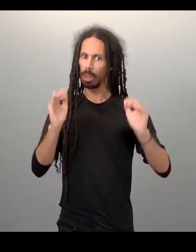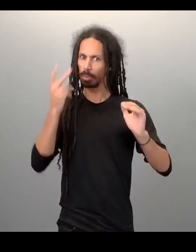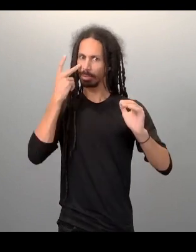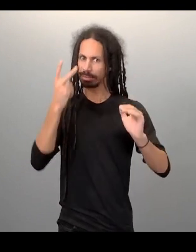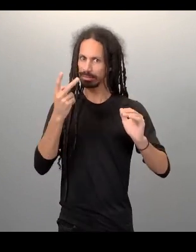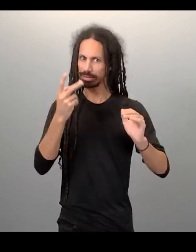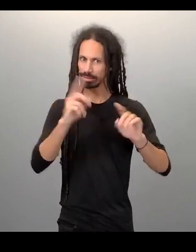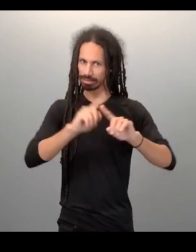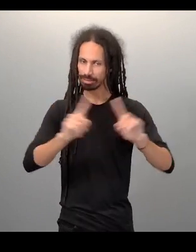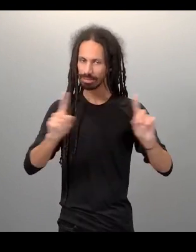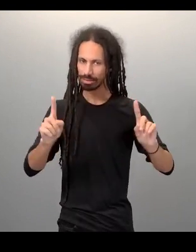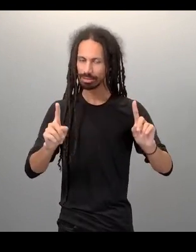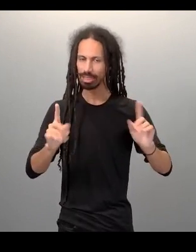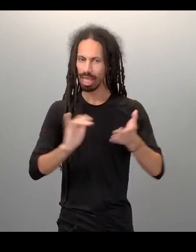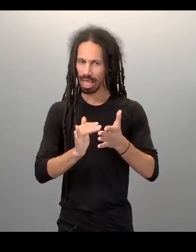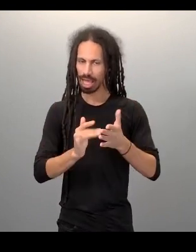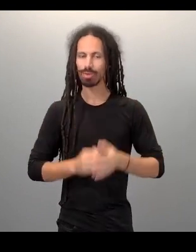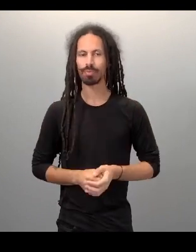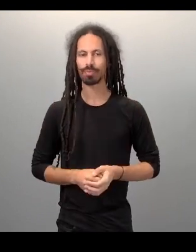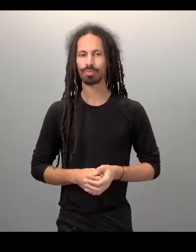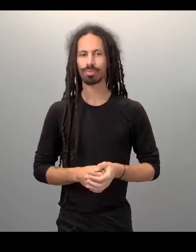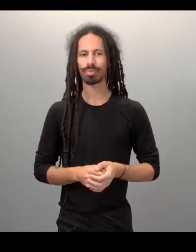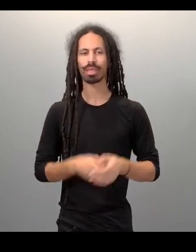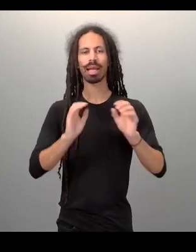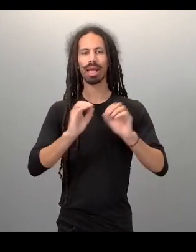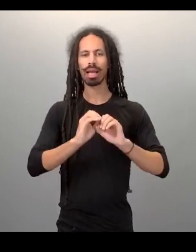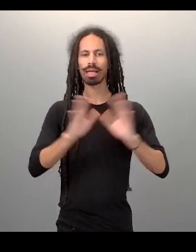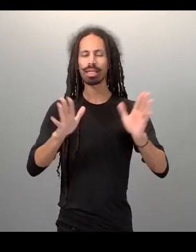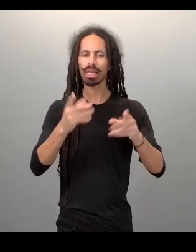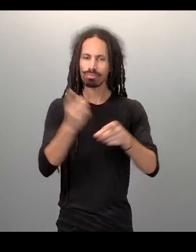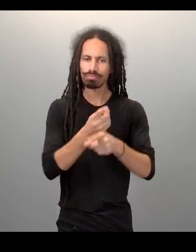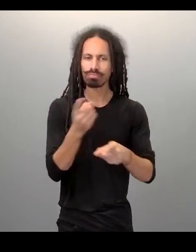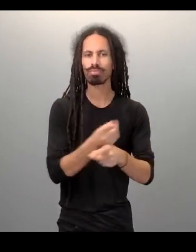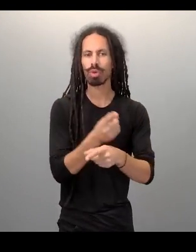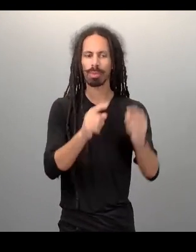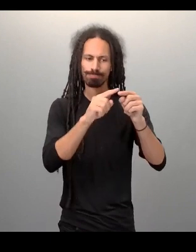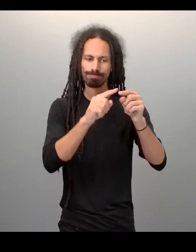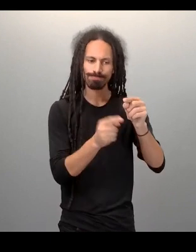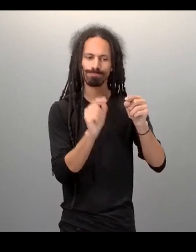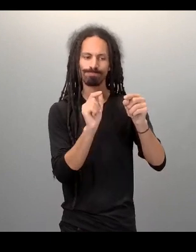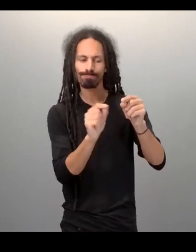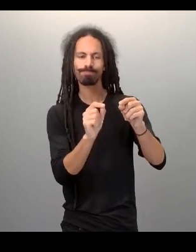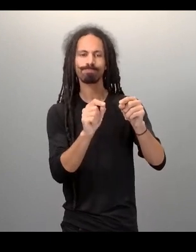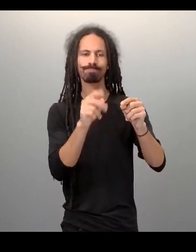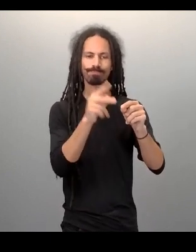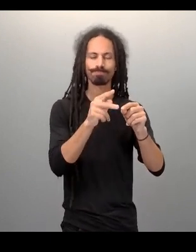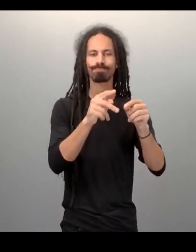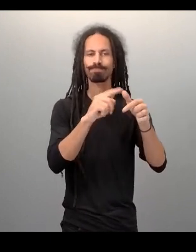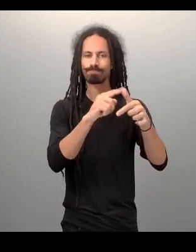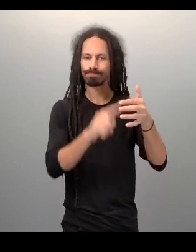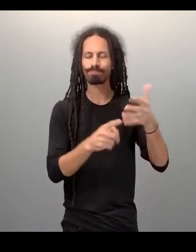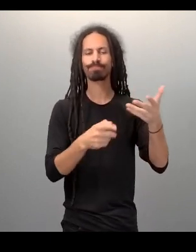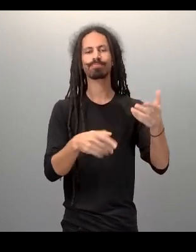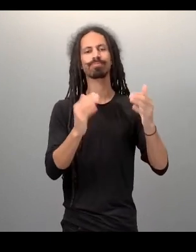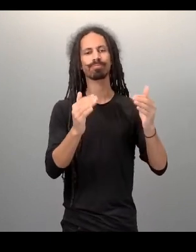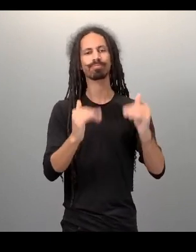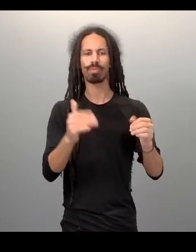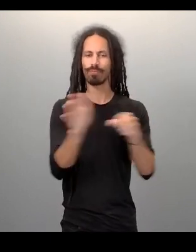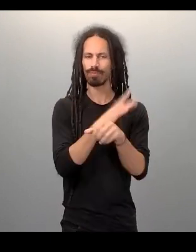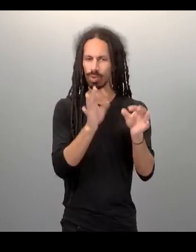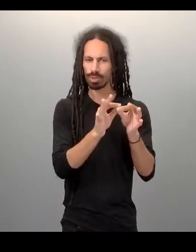we're using clearer punctuation. We're using full terms and